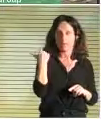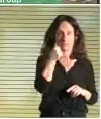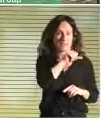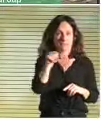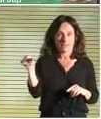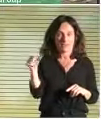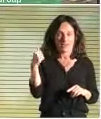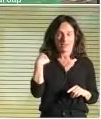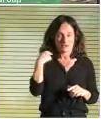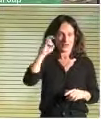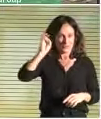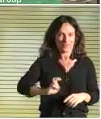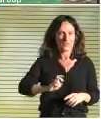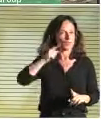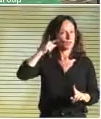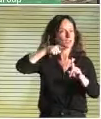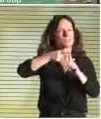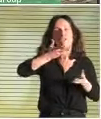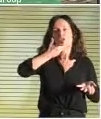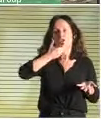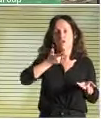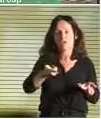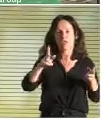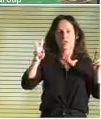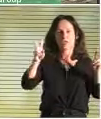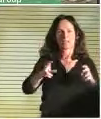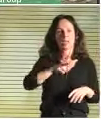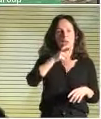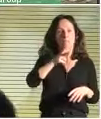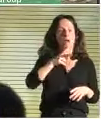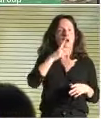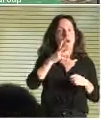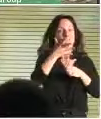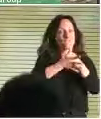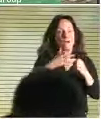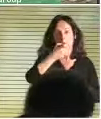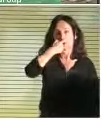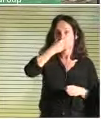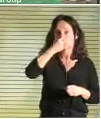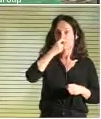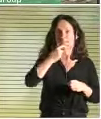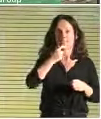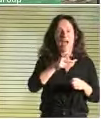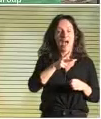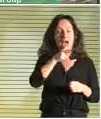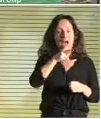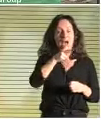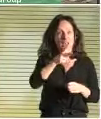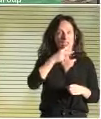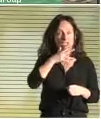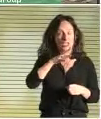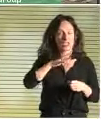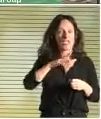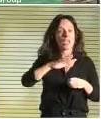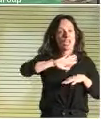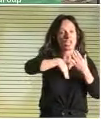in Luceta, which was quite impressive and was a lot of learning, and I will transfer this also